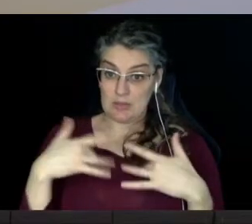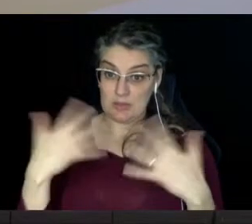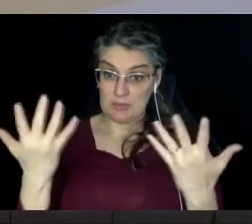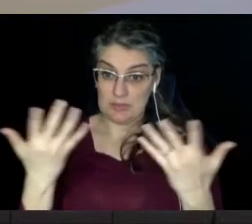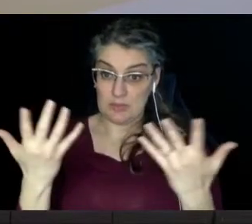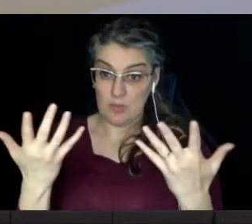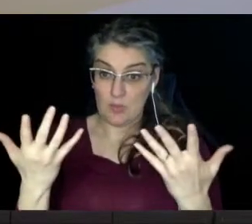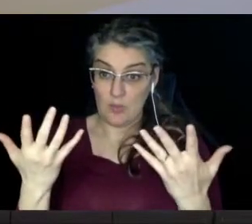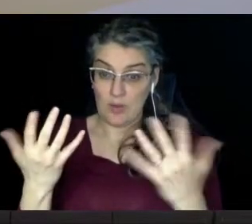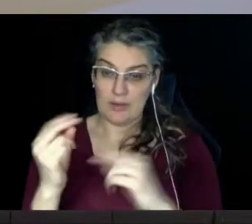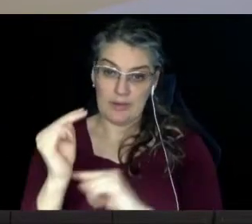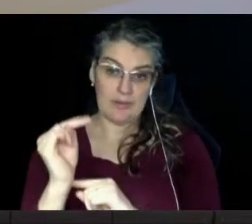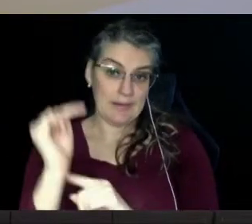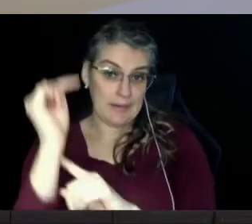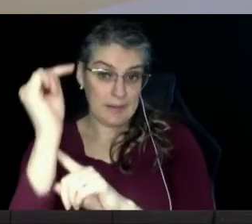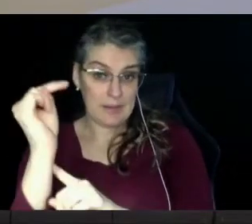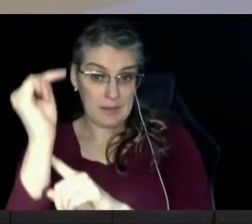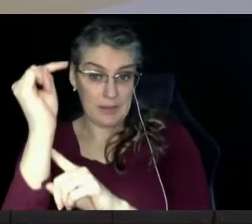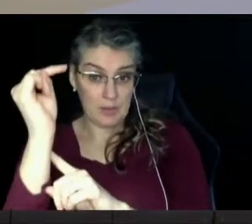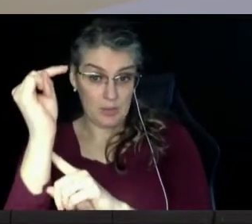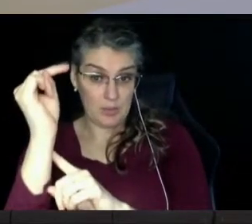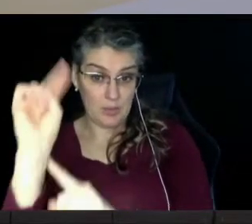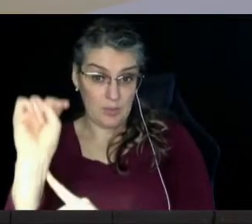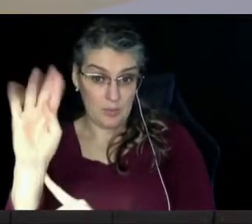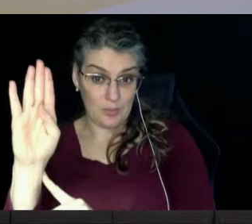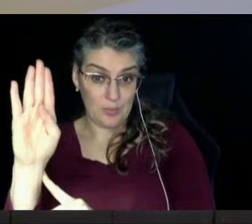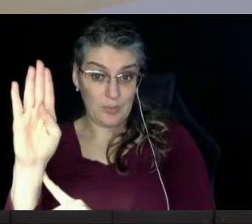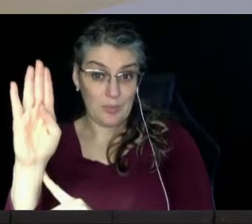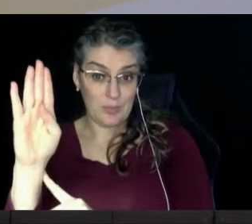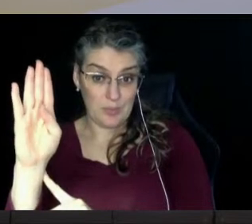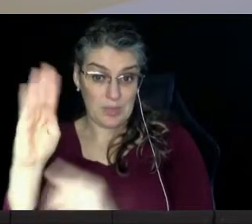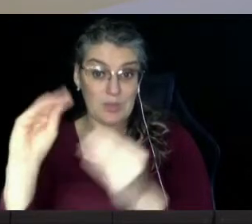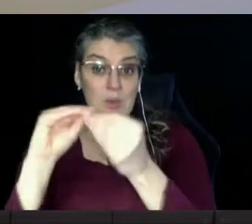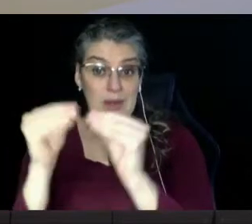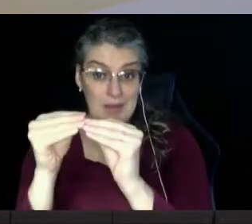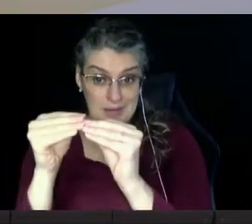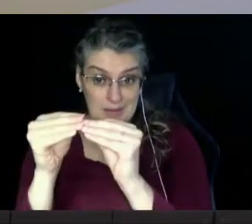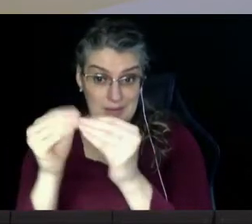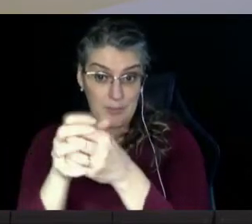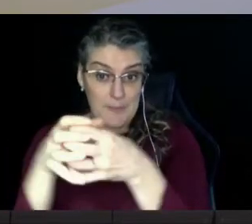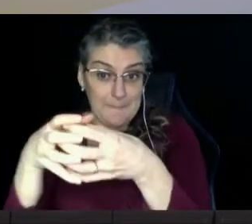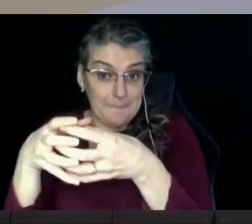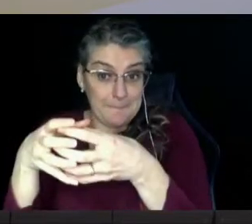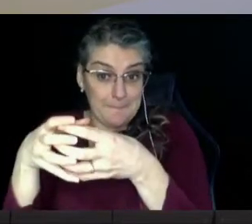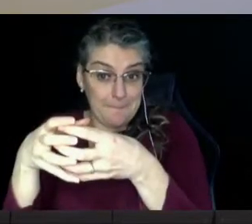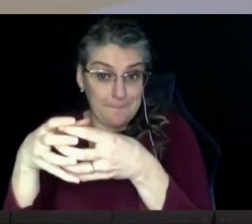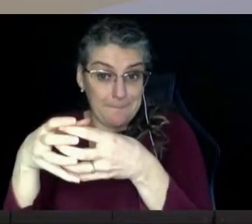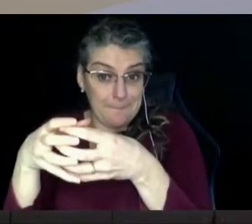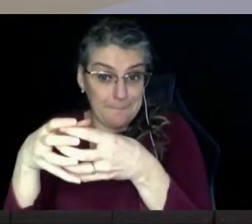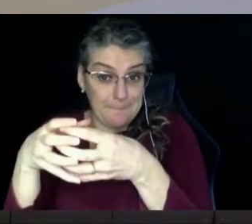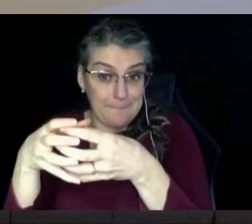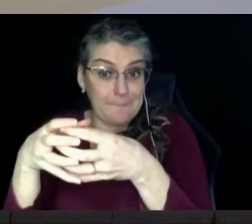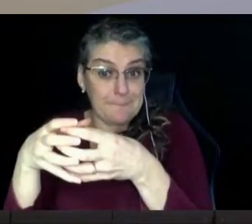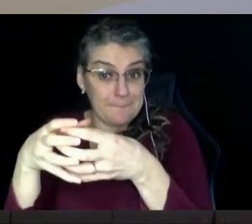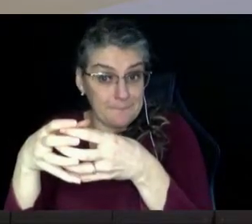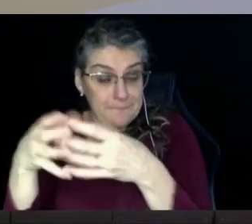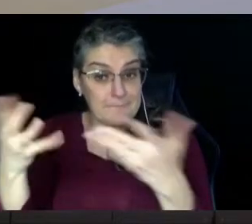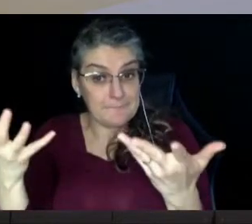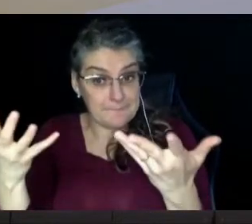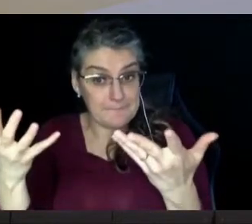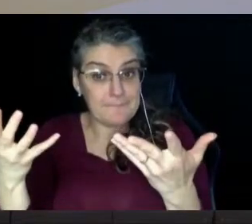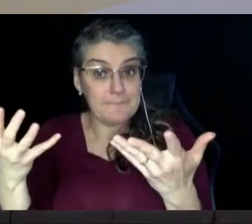of northern New Brunswick that has had more cases, but we are going to see where we